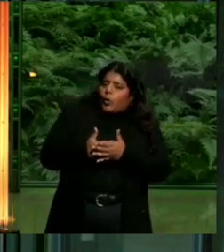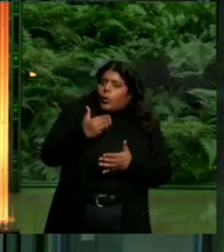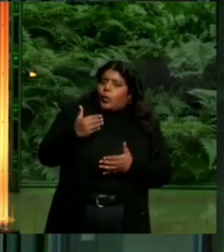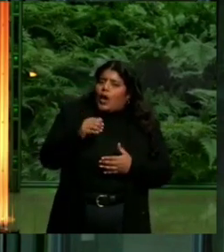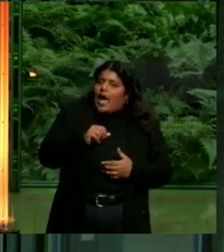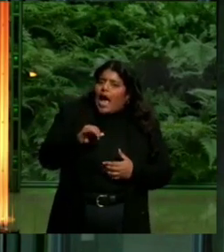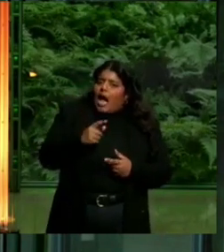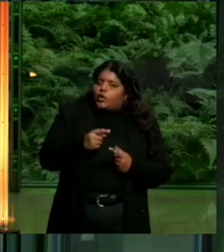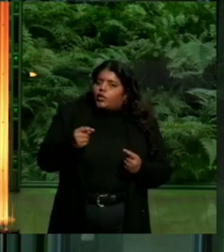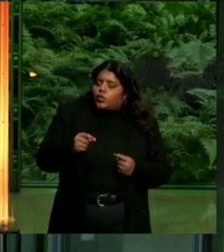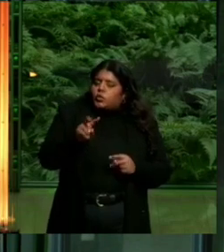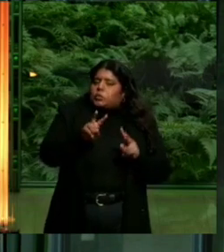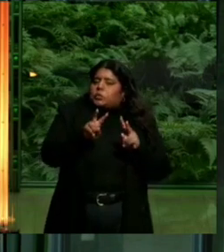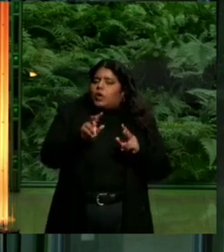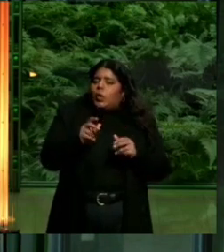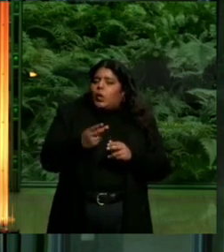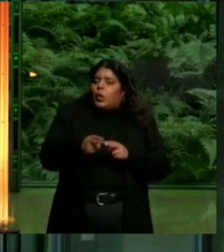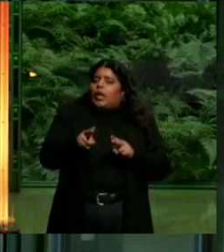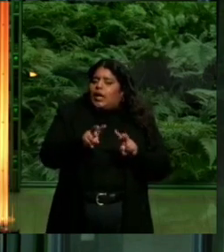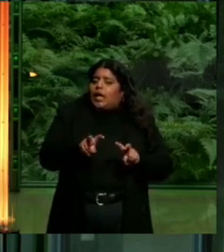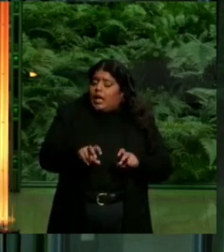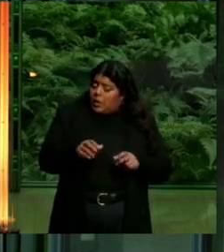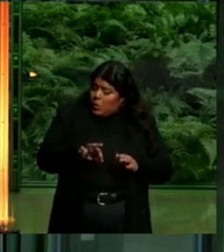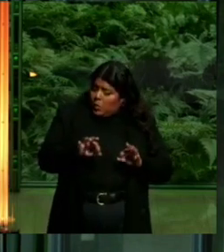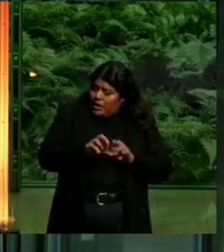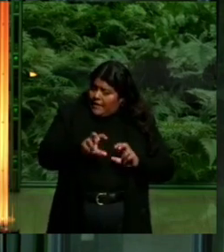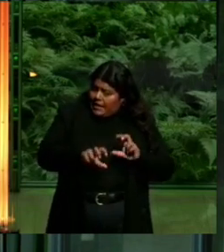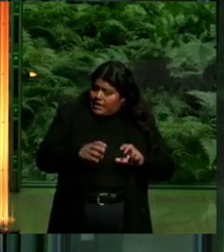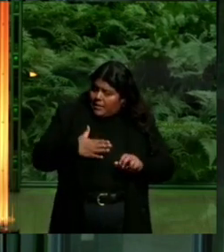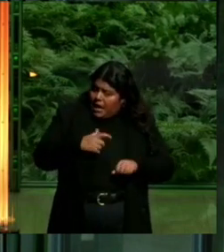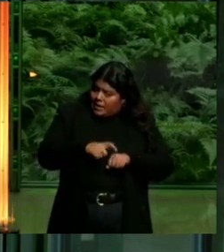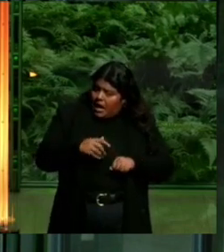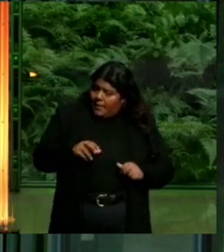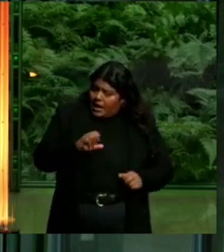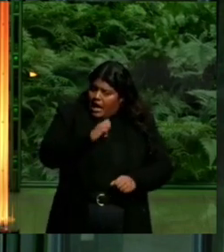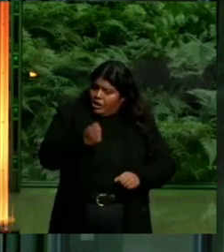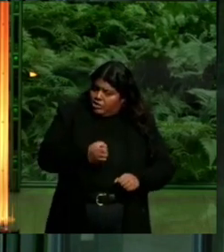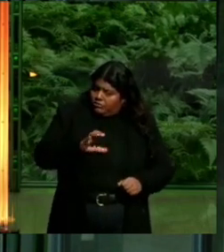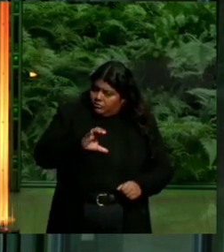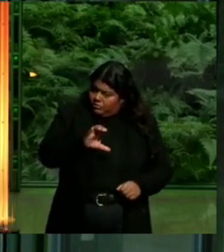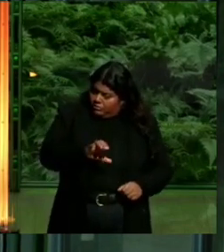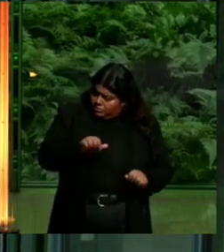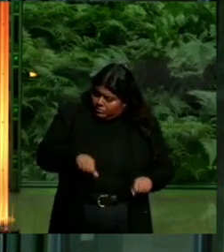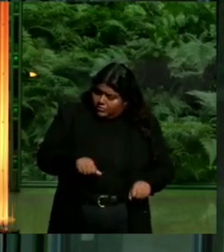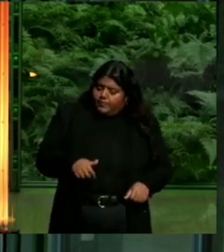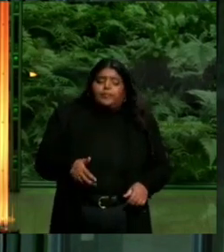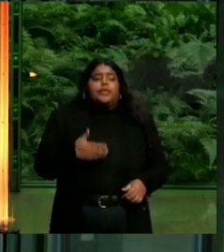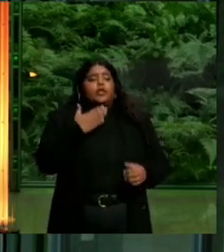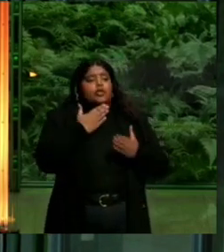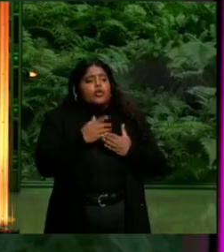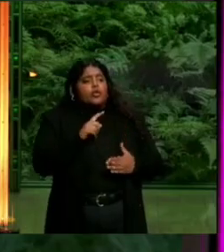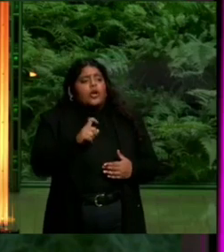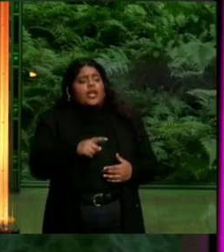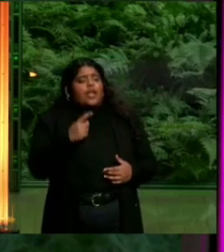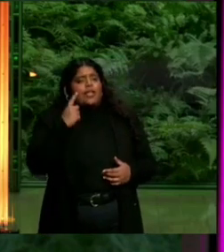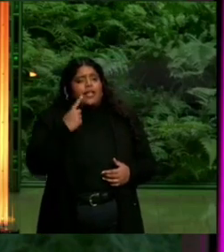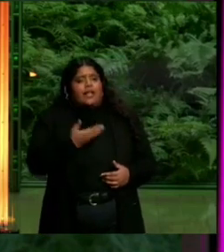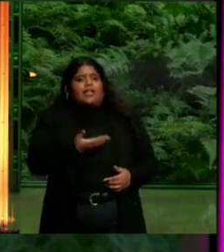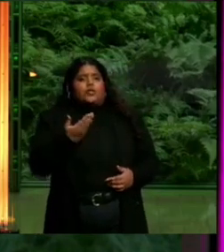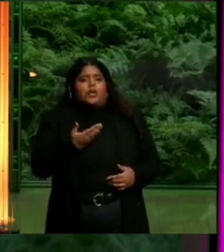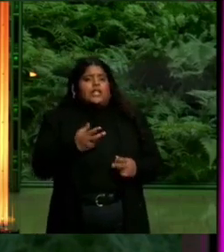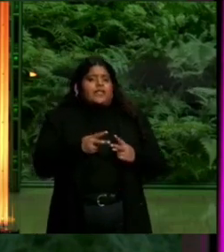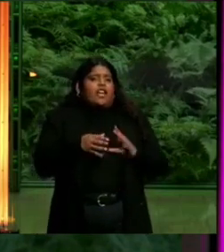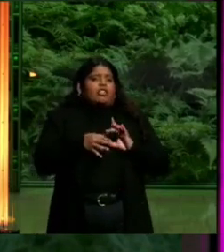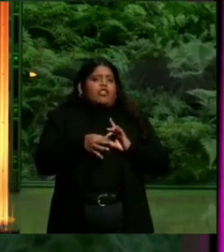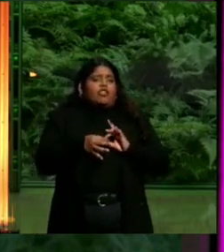to quickly assess whether it's going to be worth investing your time and energy in? It's a good question. I think this one is very